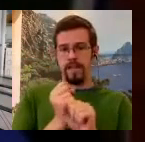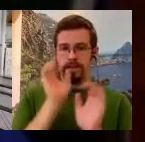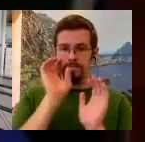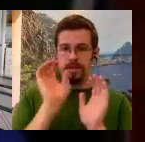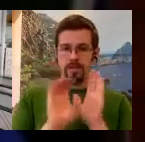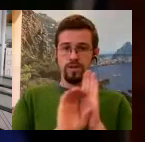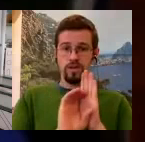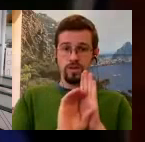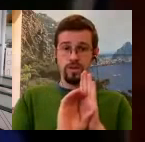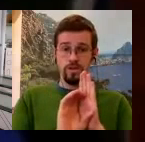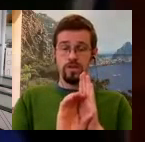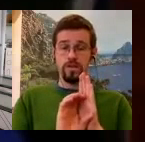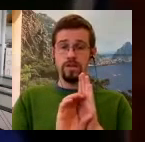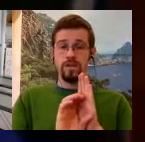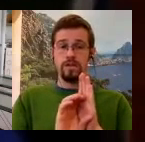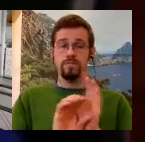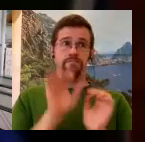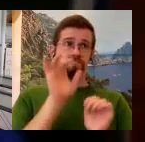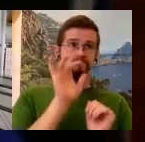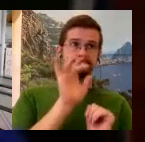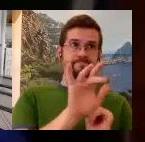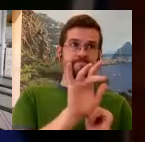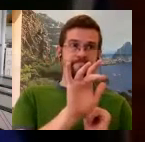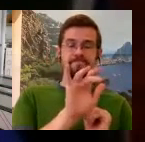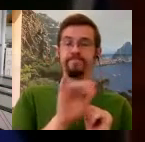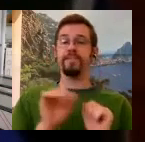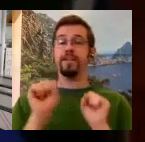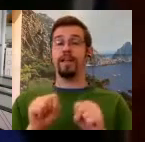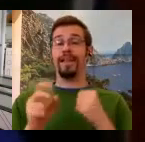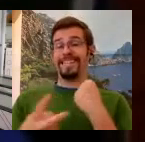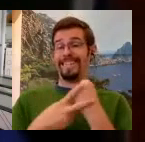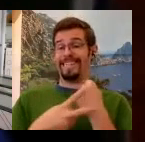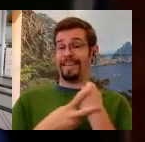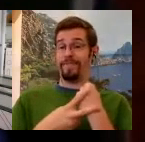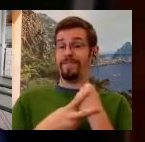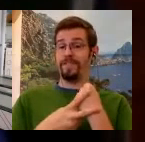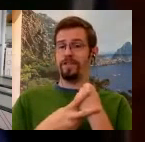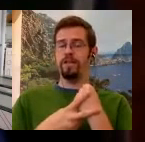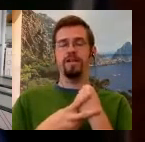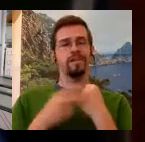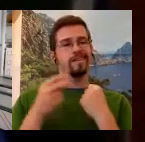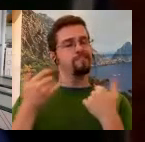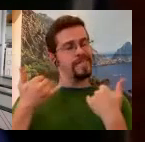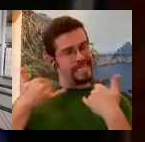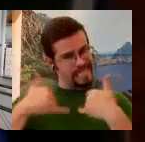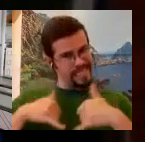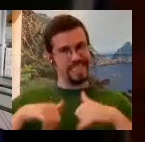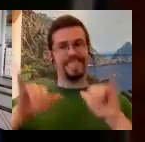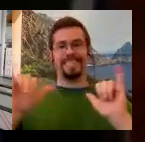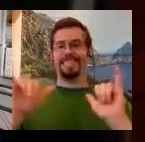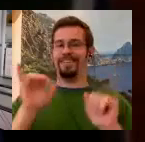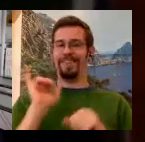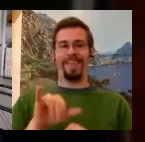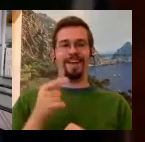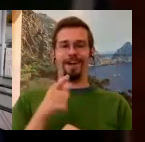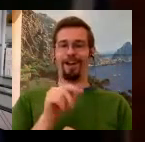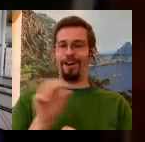had constructed your sign with the drag and drop, you could save it, but it was still saving it under that gloss